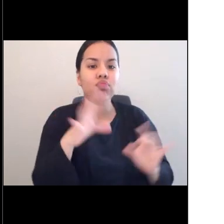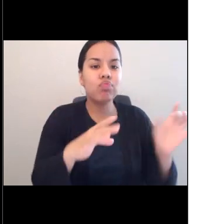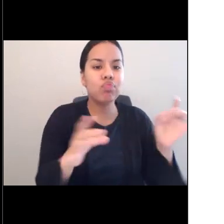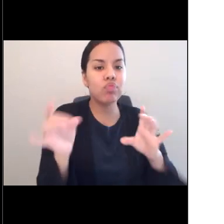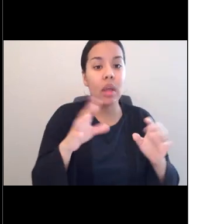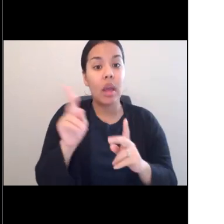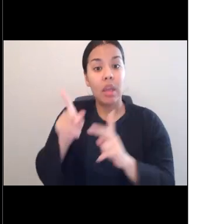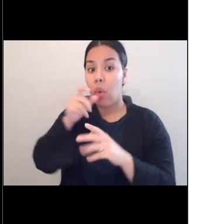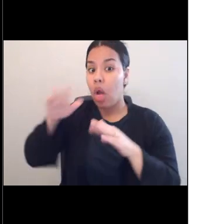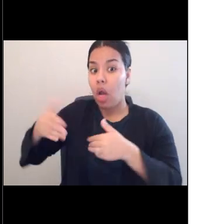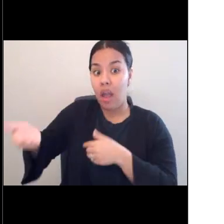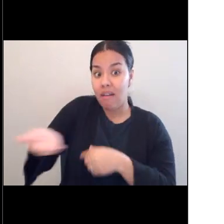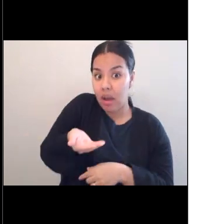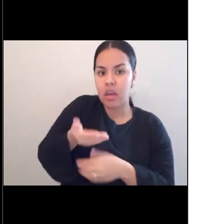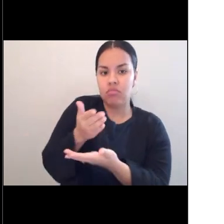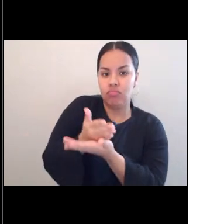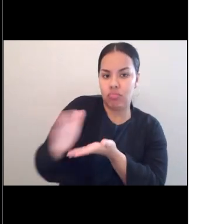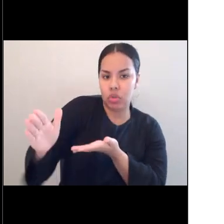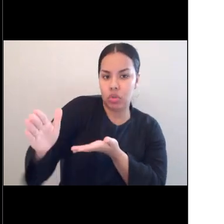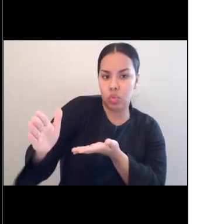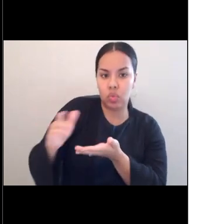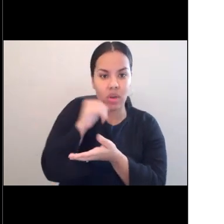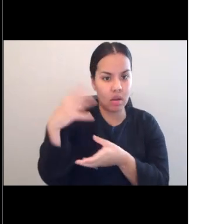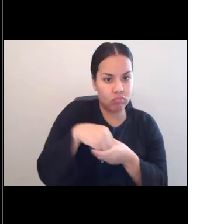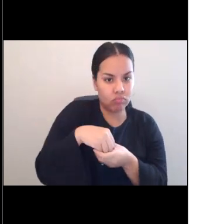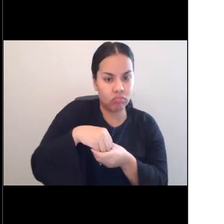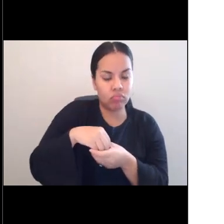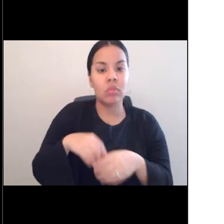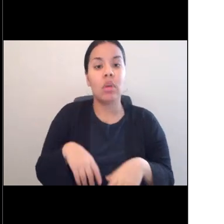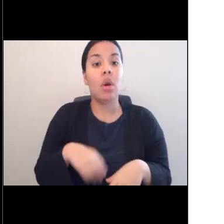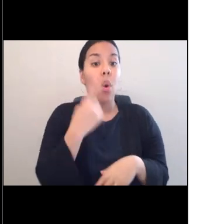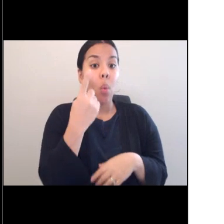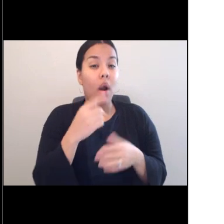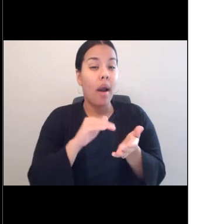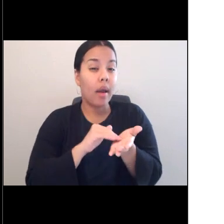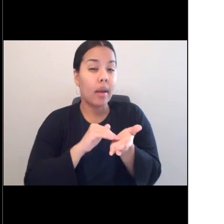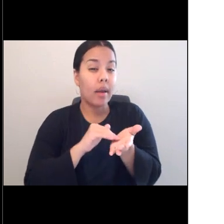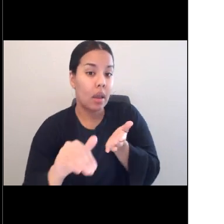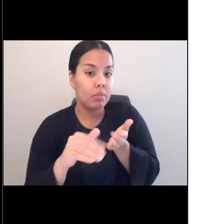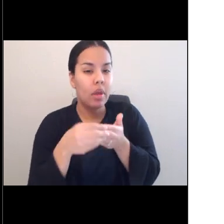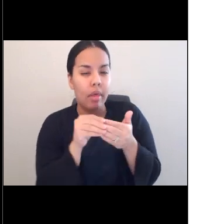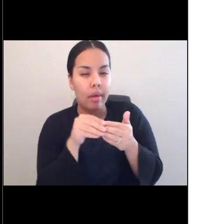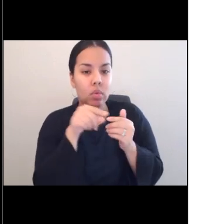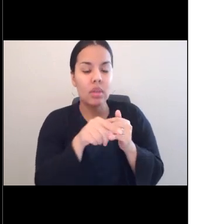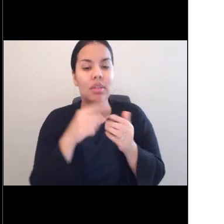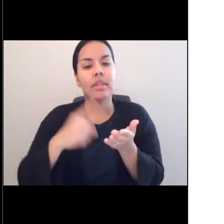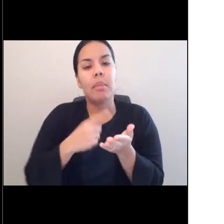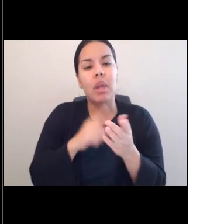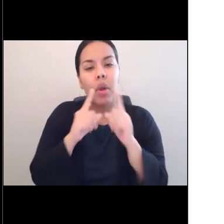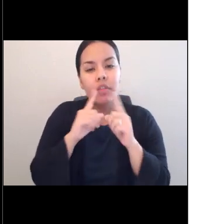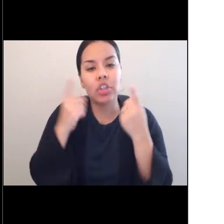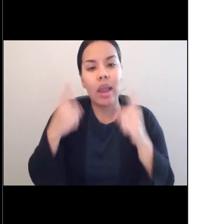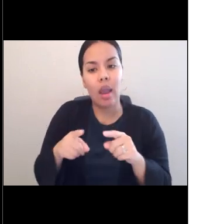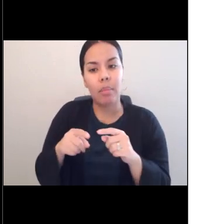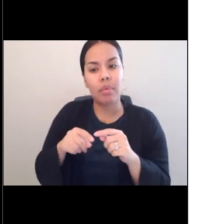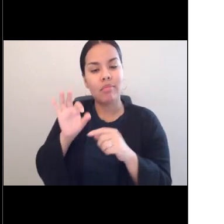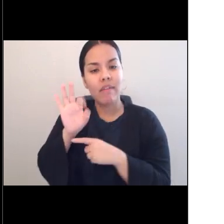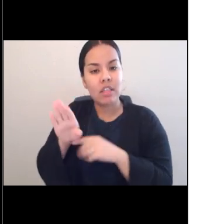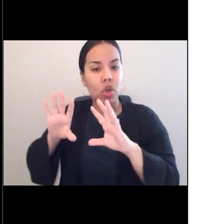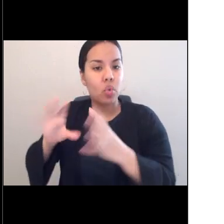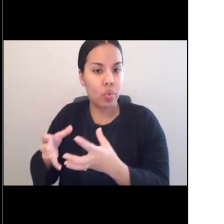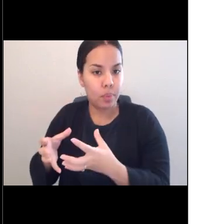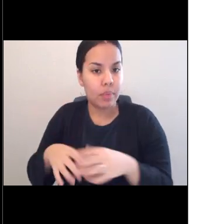are excluded from the conversation. The one exception to this is sometimes conversations can happen via Facebook groups and Facebook